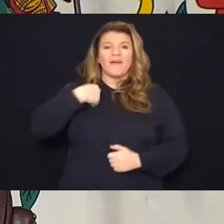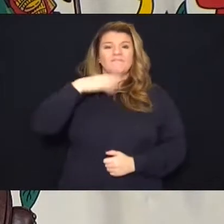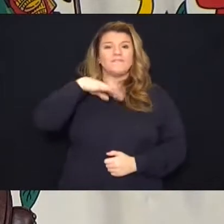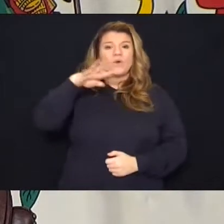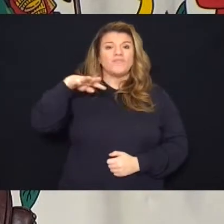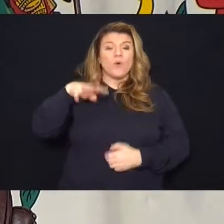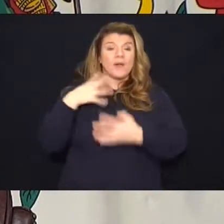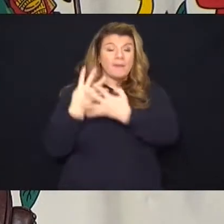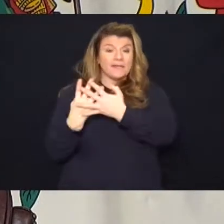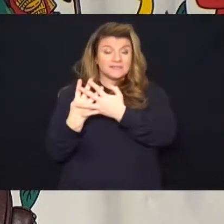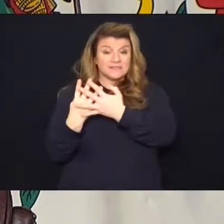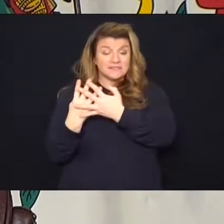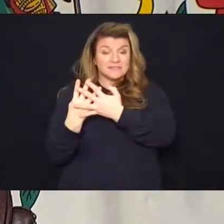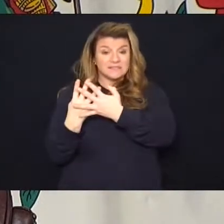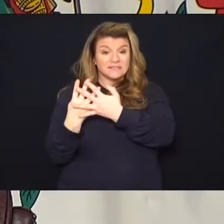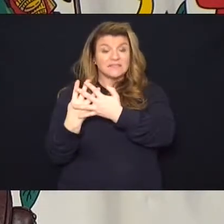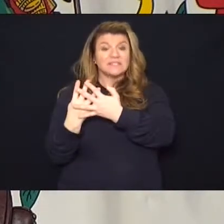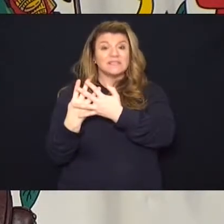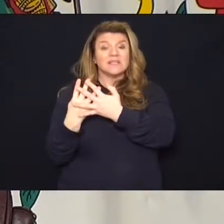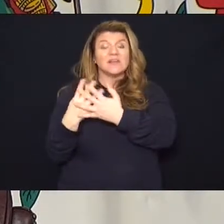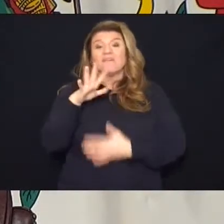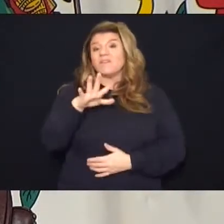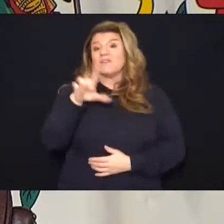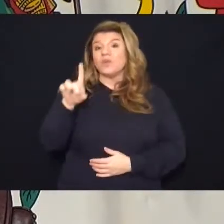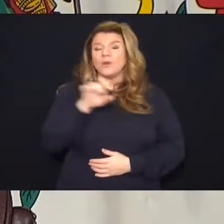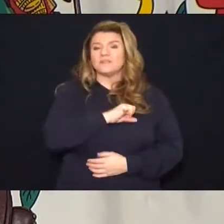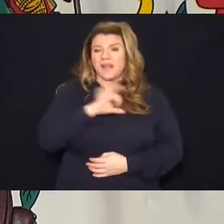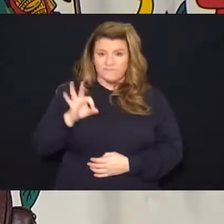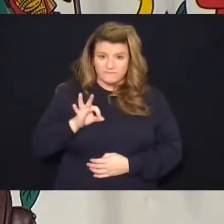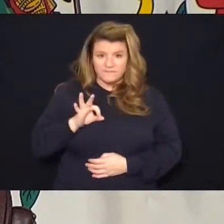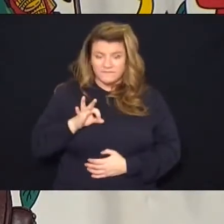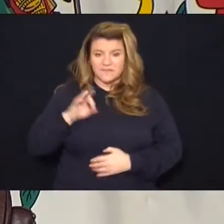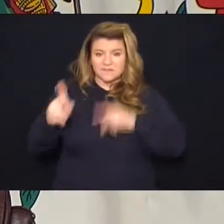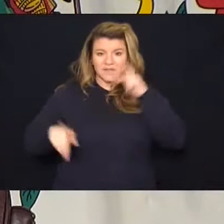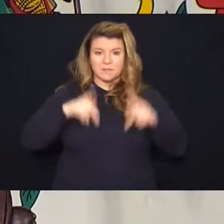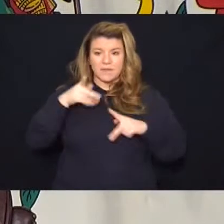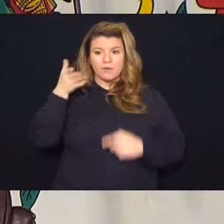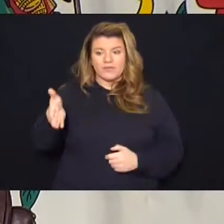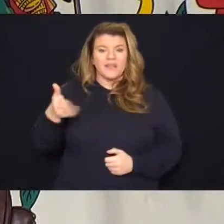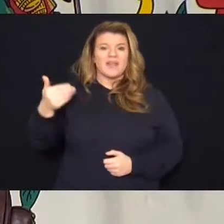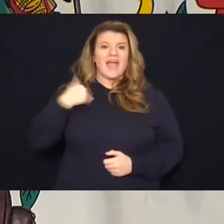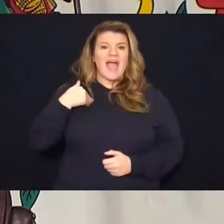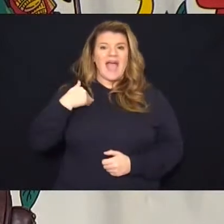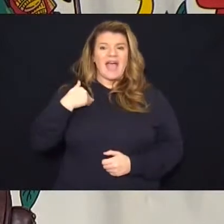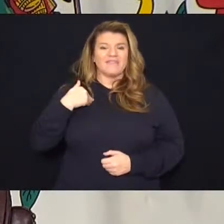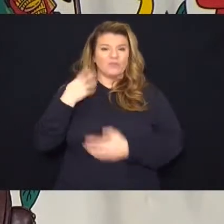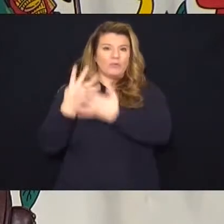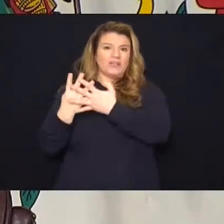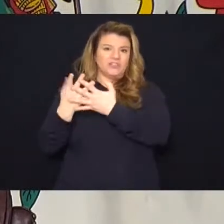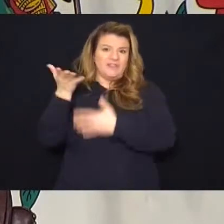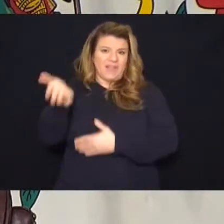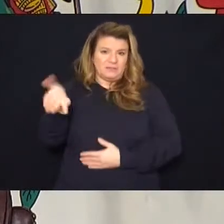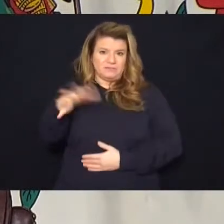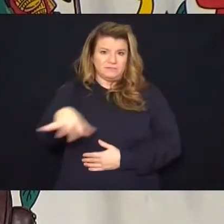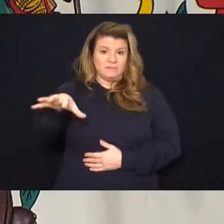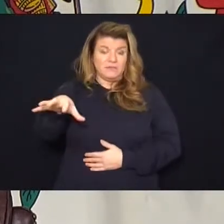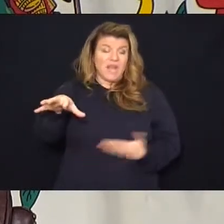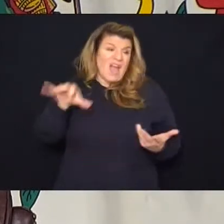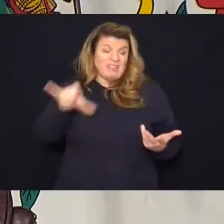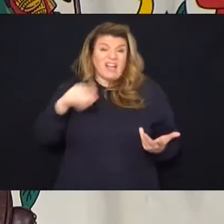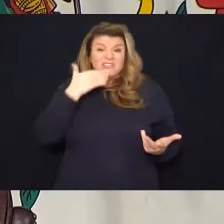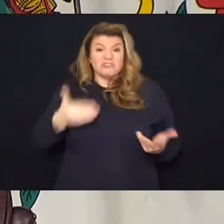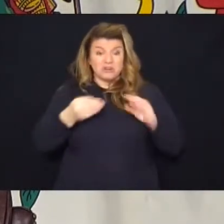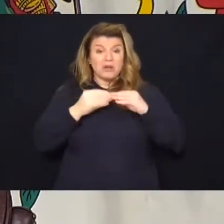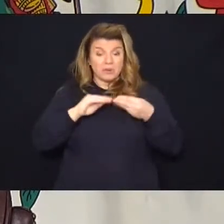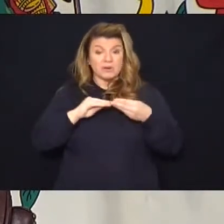44 inmates and 51 staff people that have this in corrections, and that's pretty daggum good.